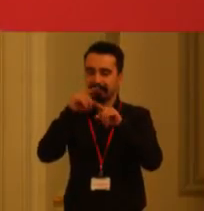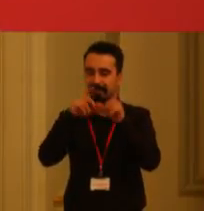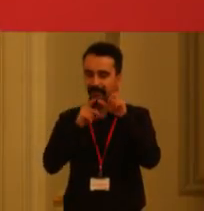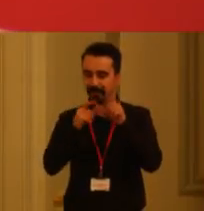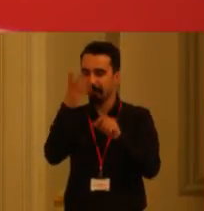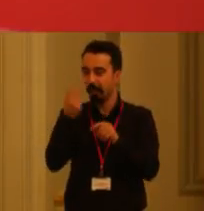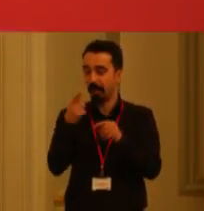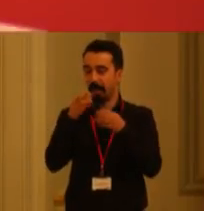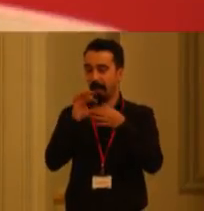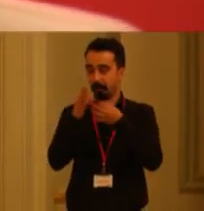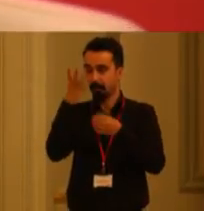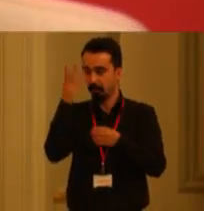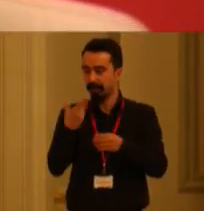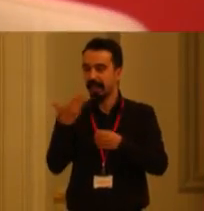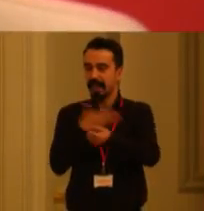turn participation